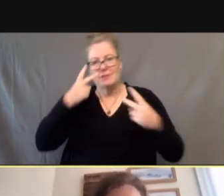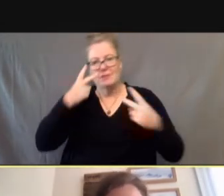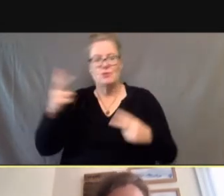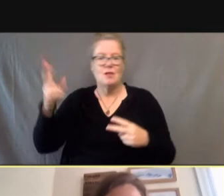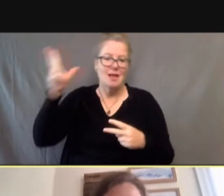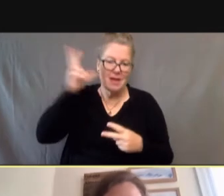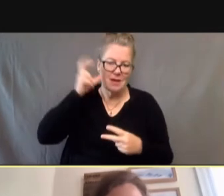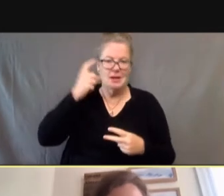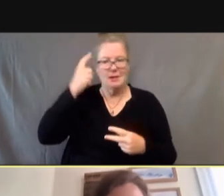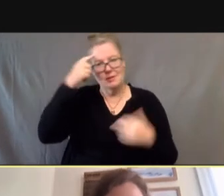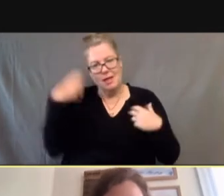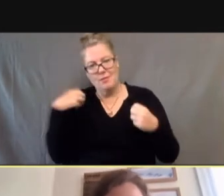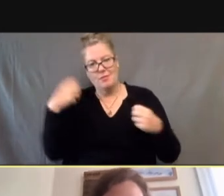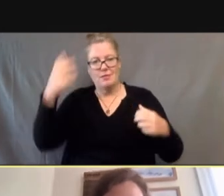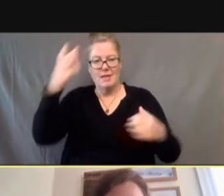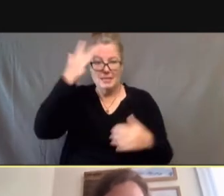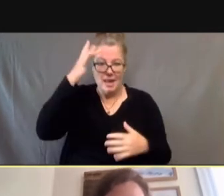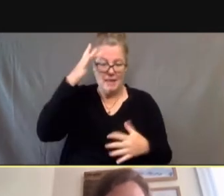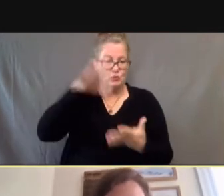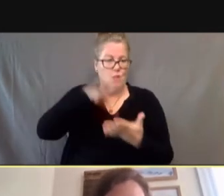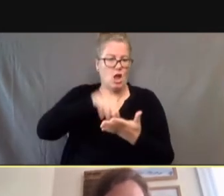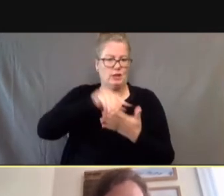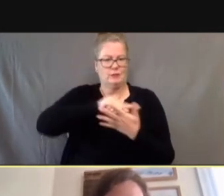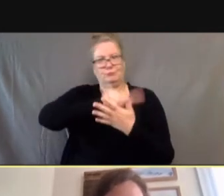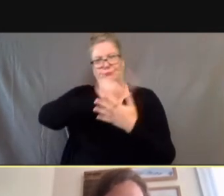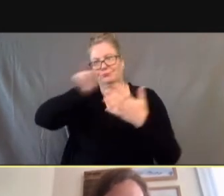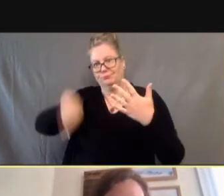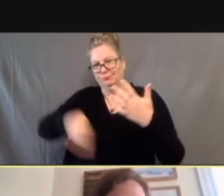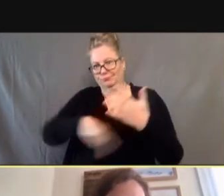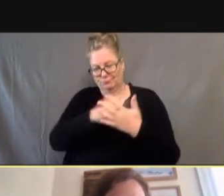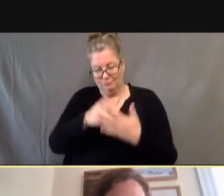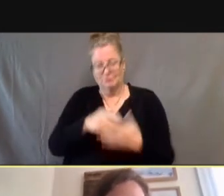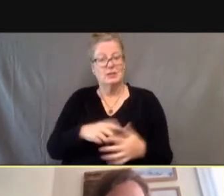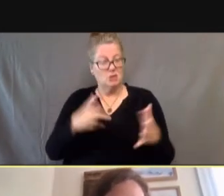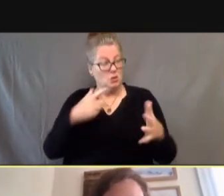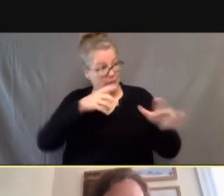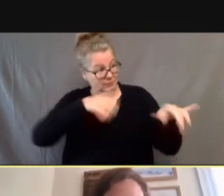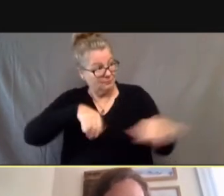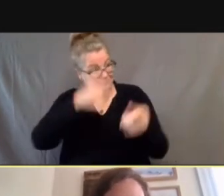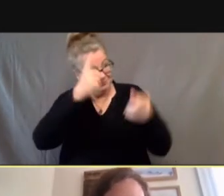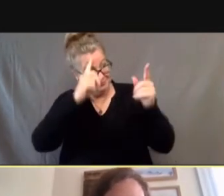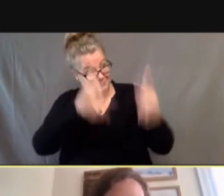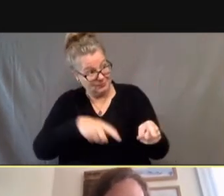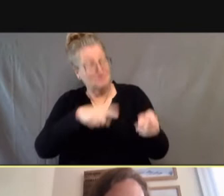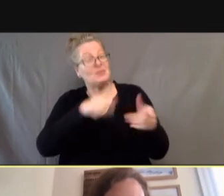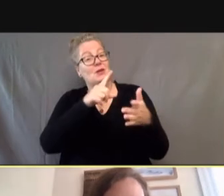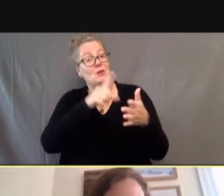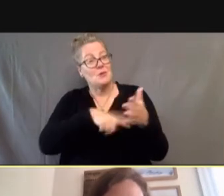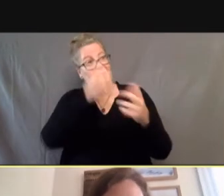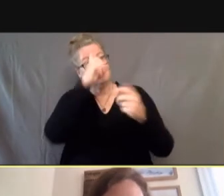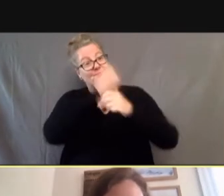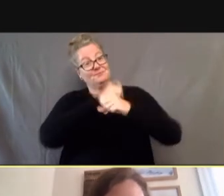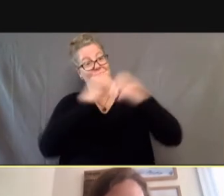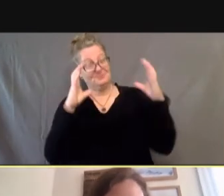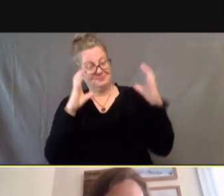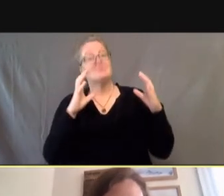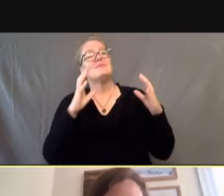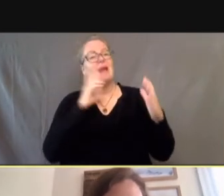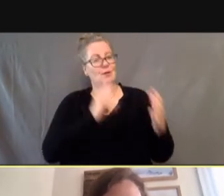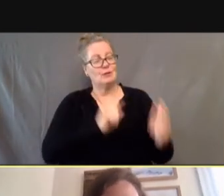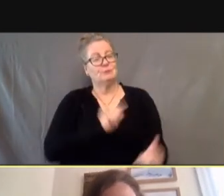So now that we have that shared understanding, I will pass it to Zainab to give us an overview of what we will be talking about today.